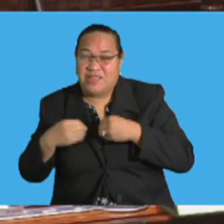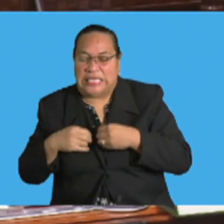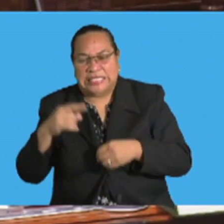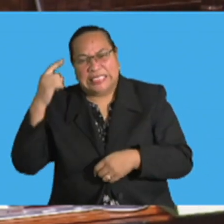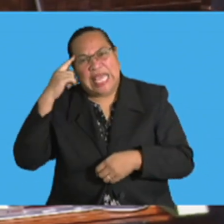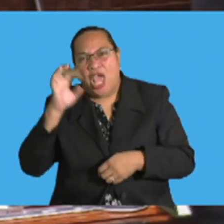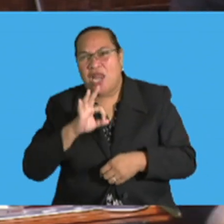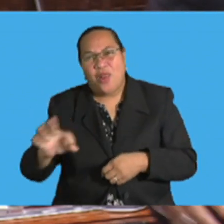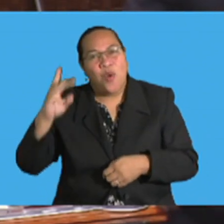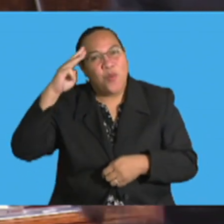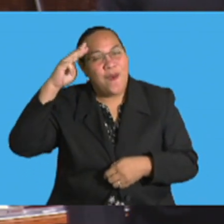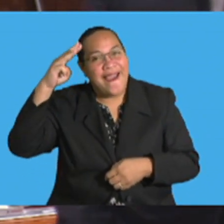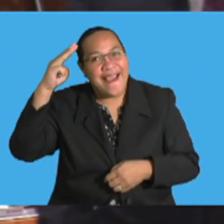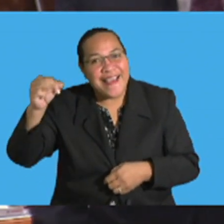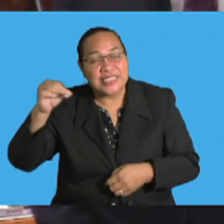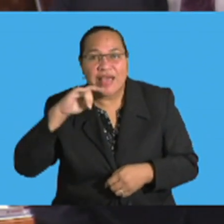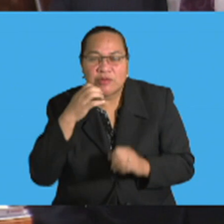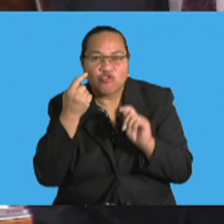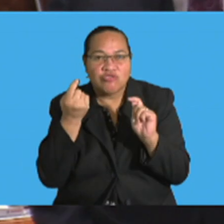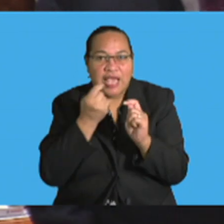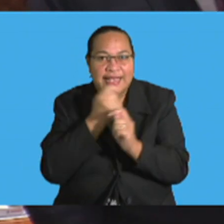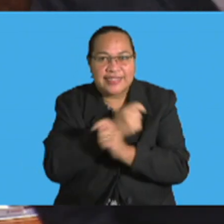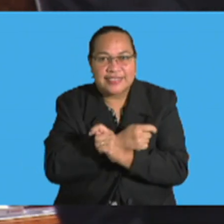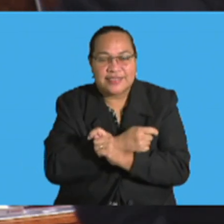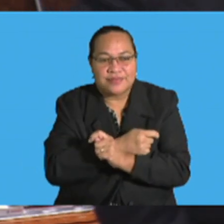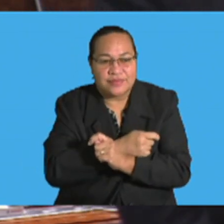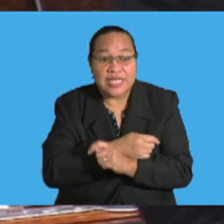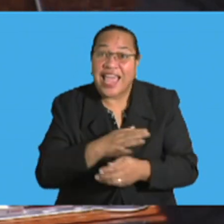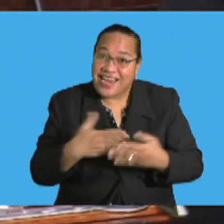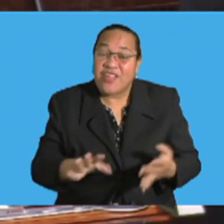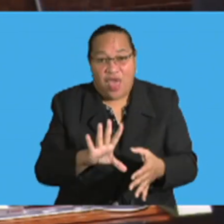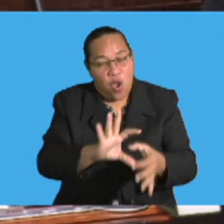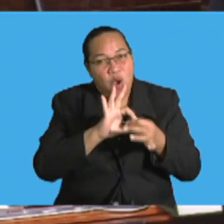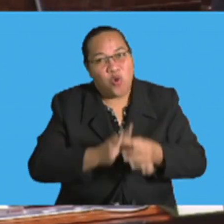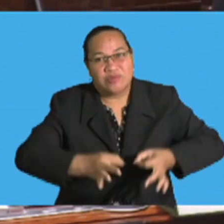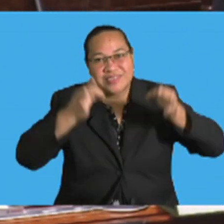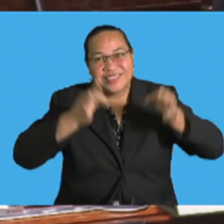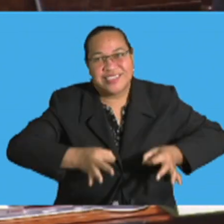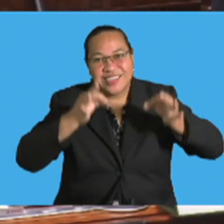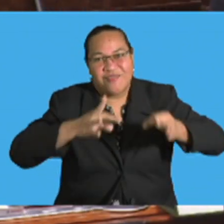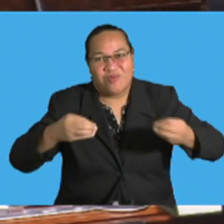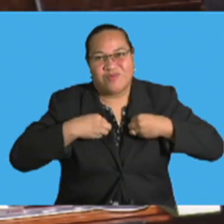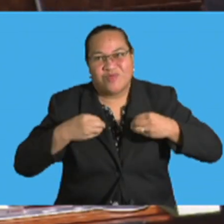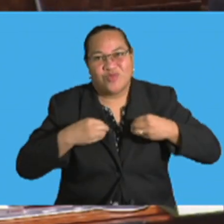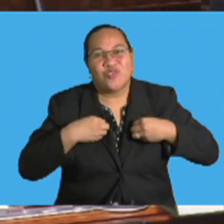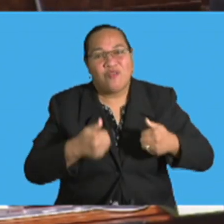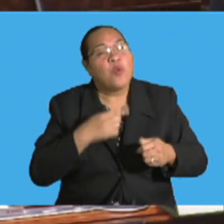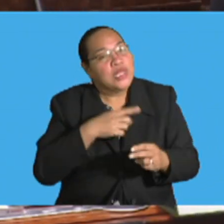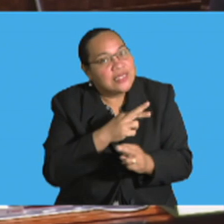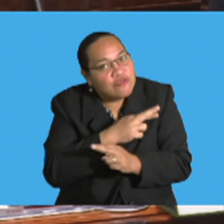them. There's been a change in management. Of course, they have now made their commercial decision. And we have to respect